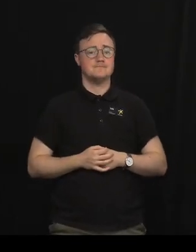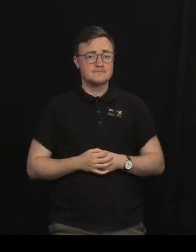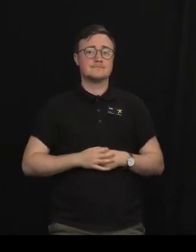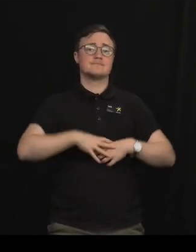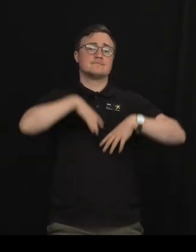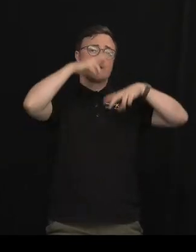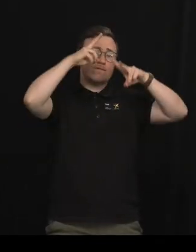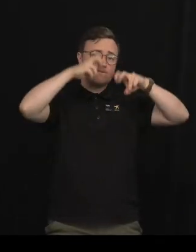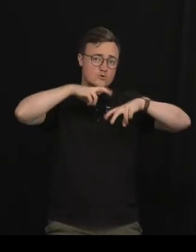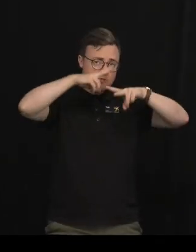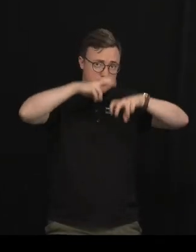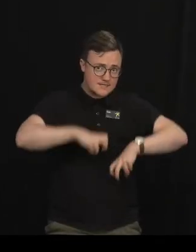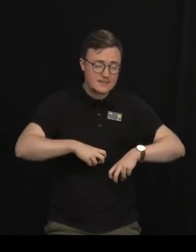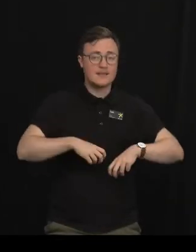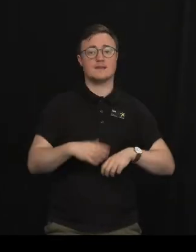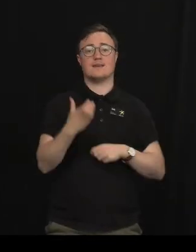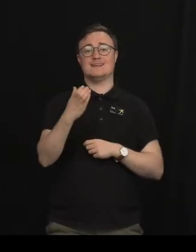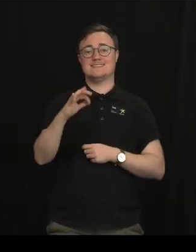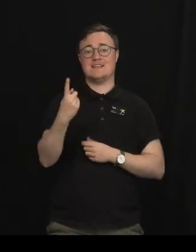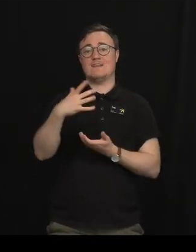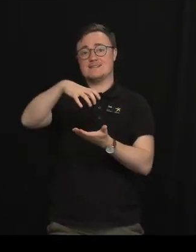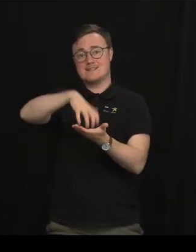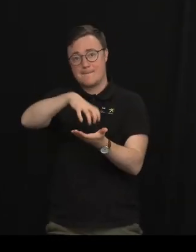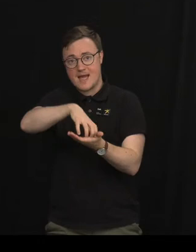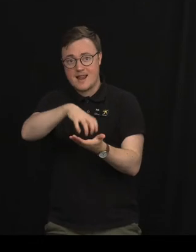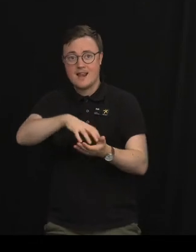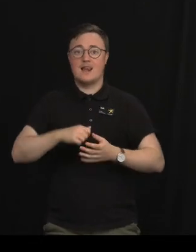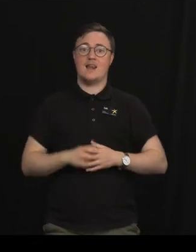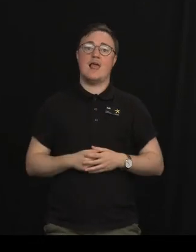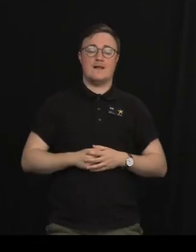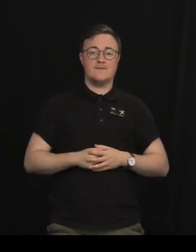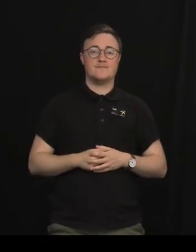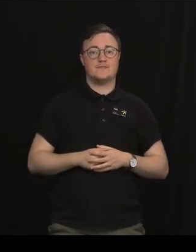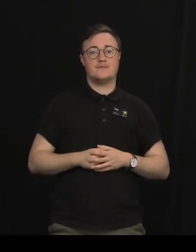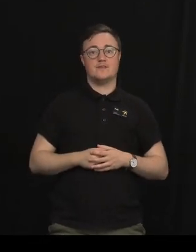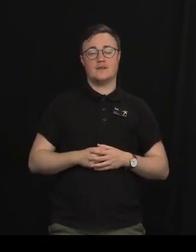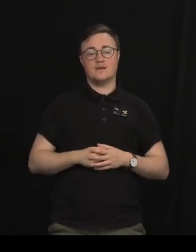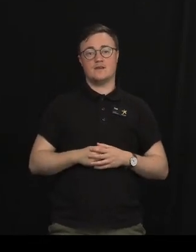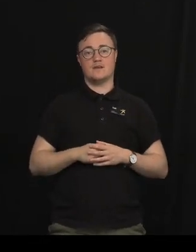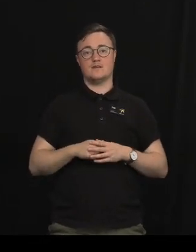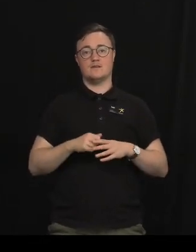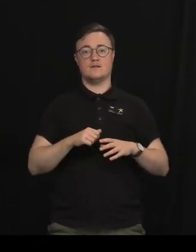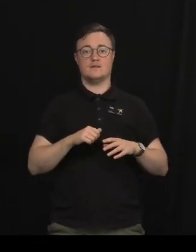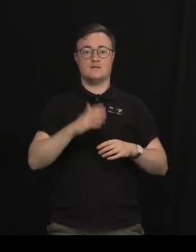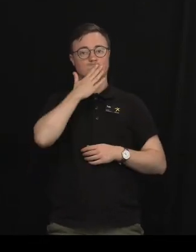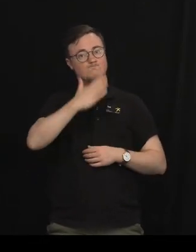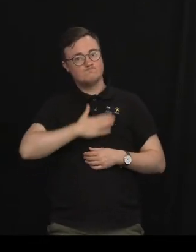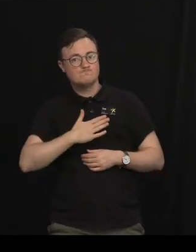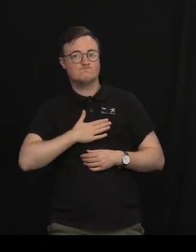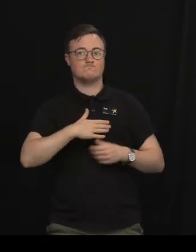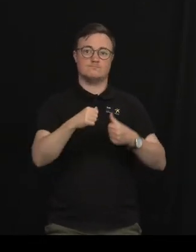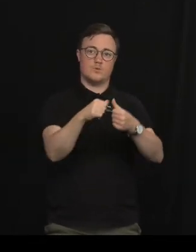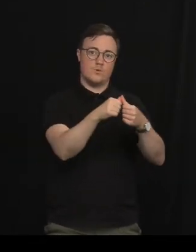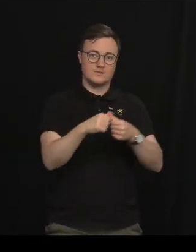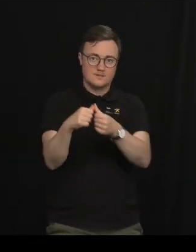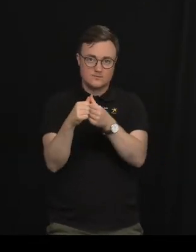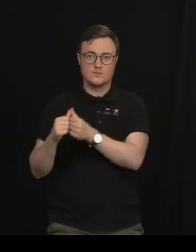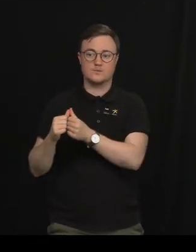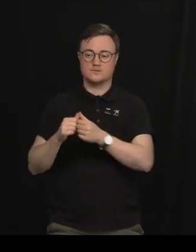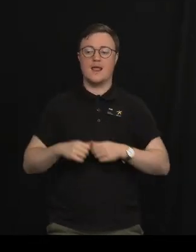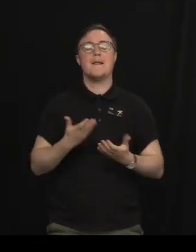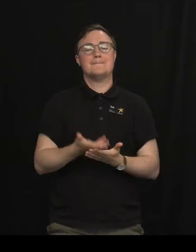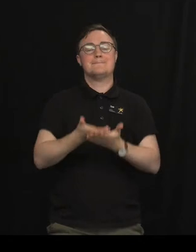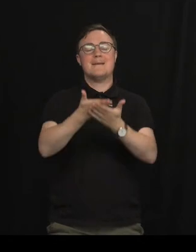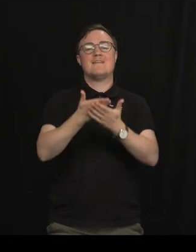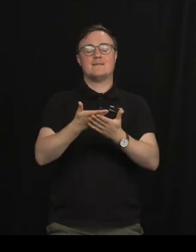research to civil society and humanitarian actors, Martin, how can the Red